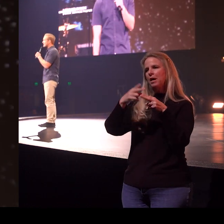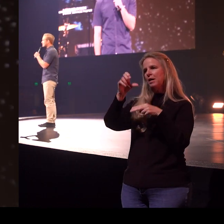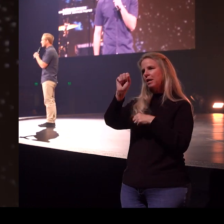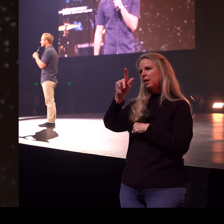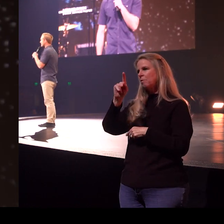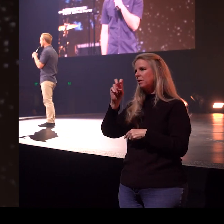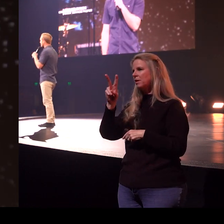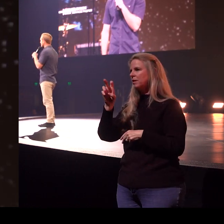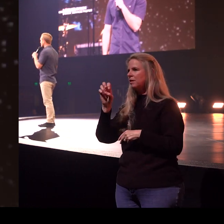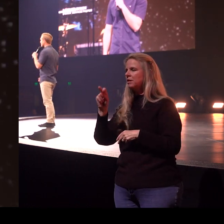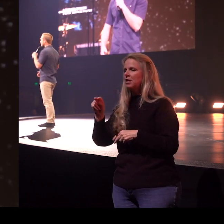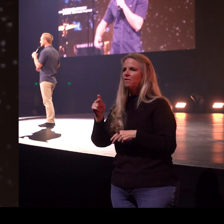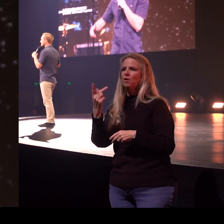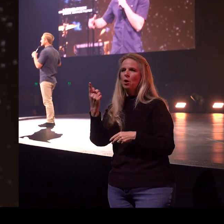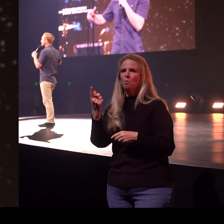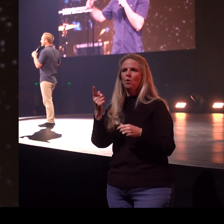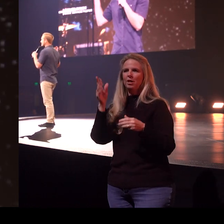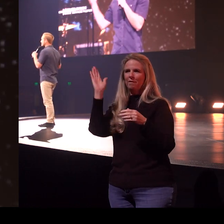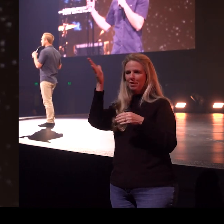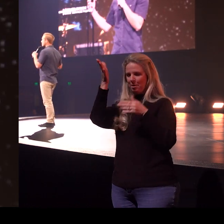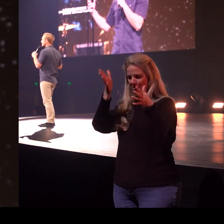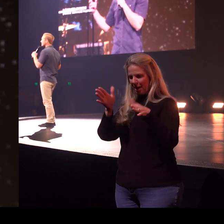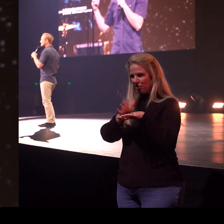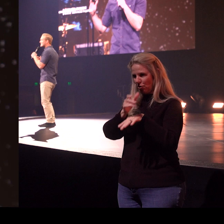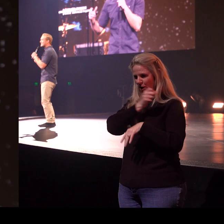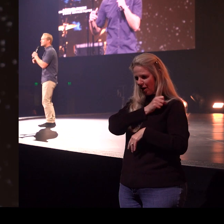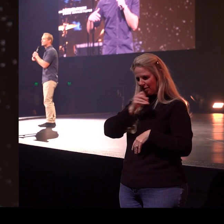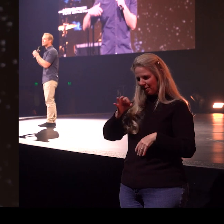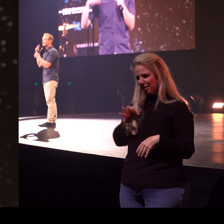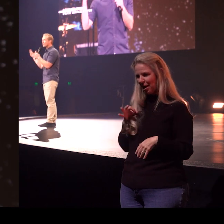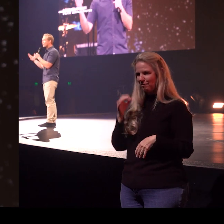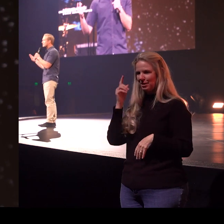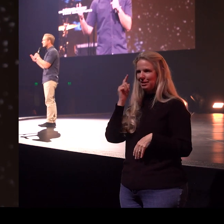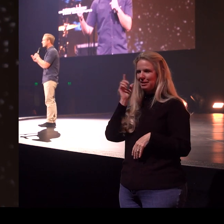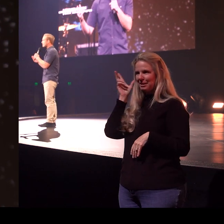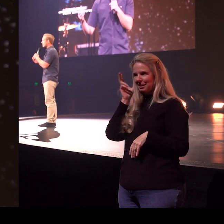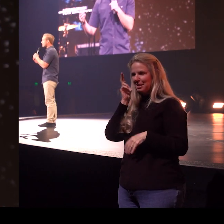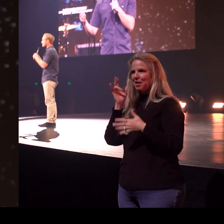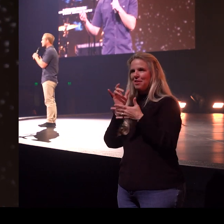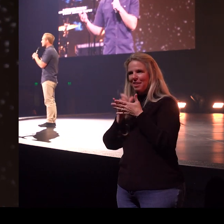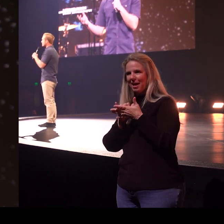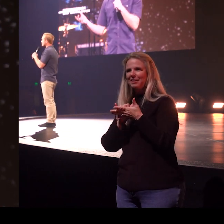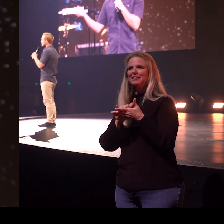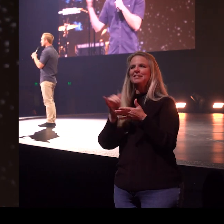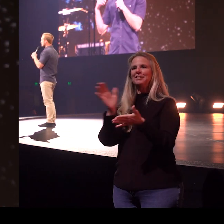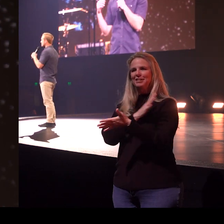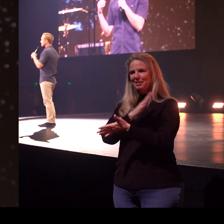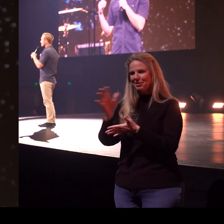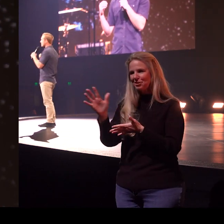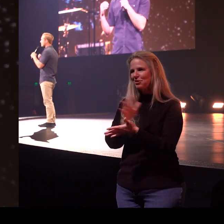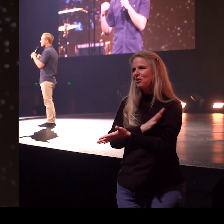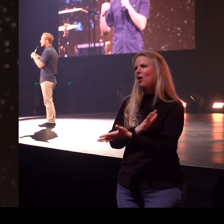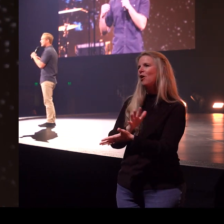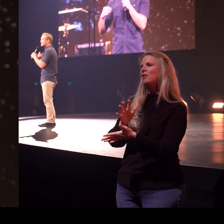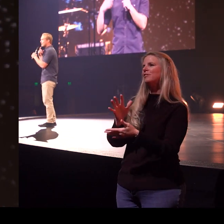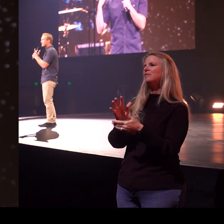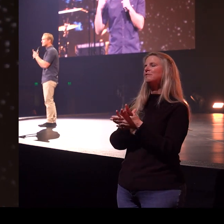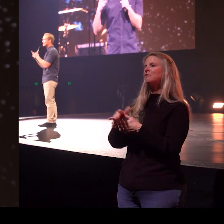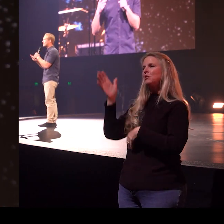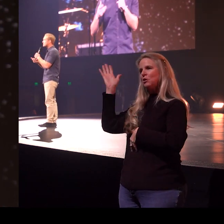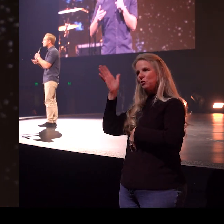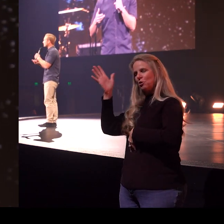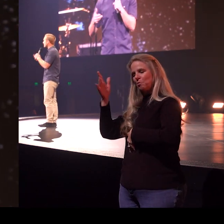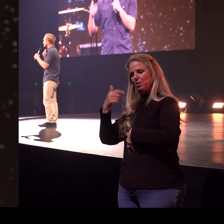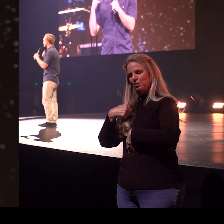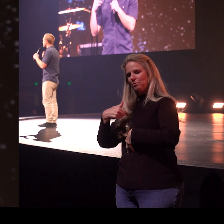I'm a pastor on staff here. And listening to that song, listening to the stories that we've heard through this series so far, I'll be honest,